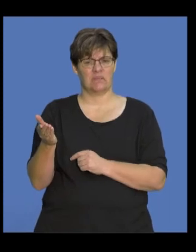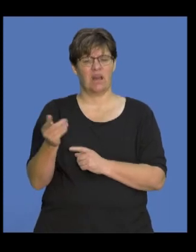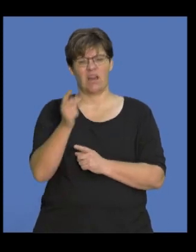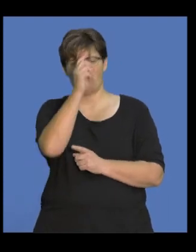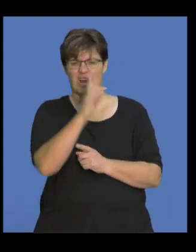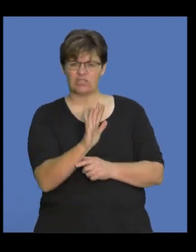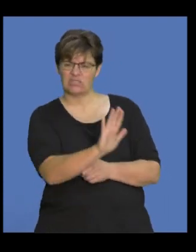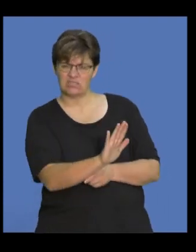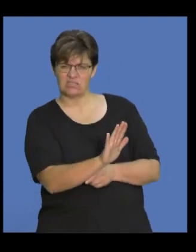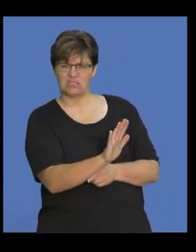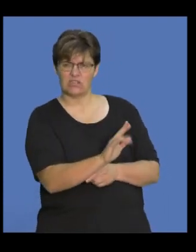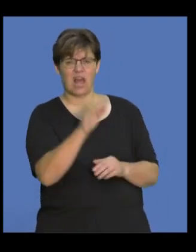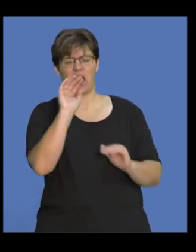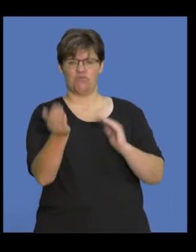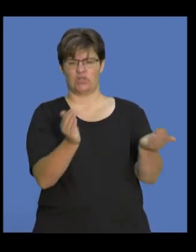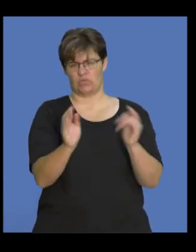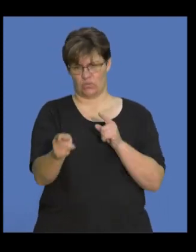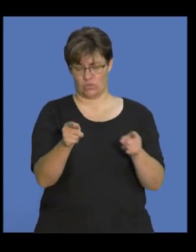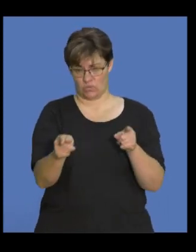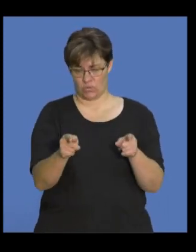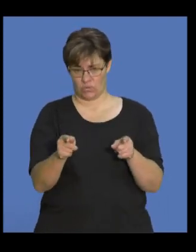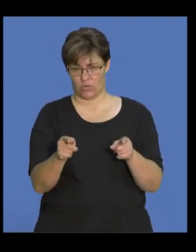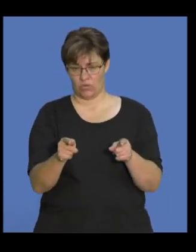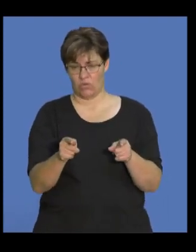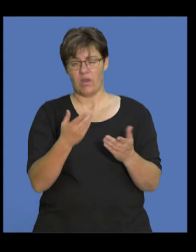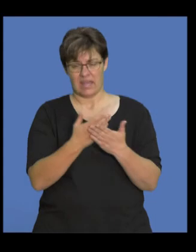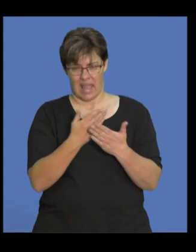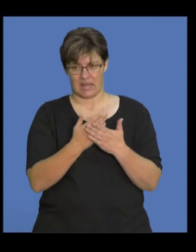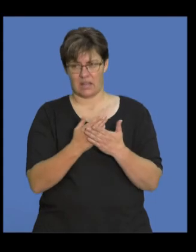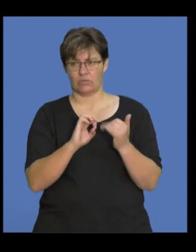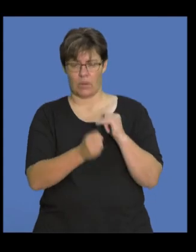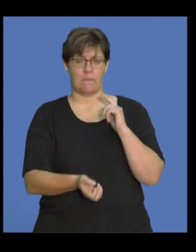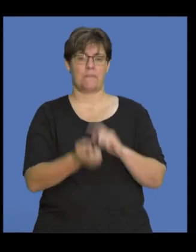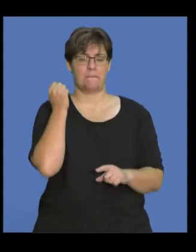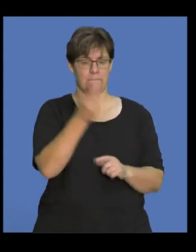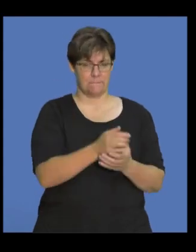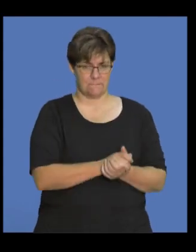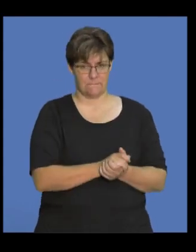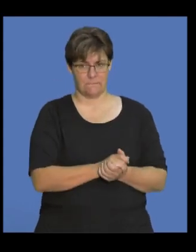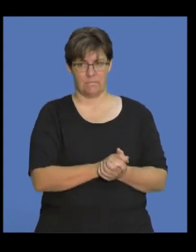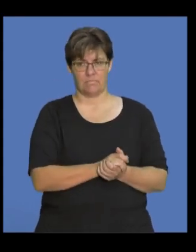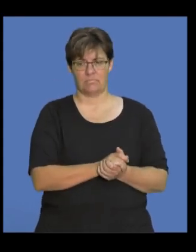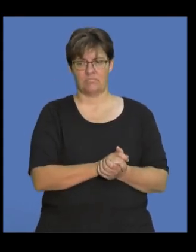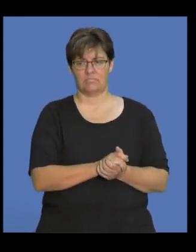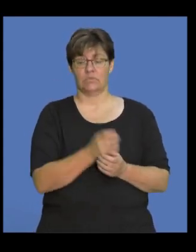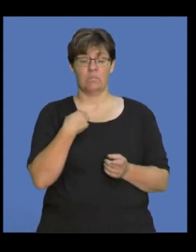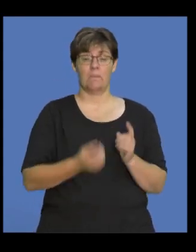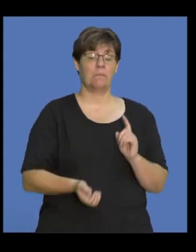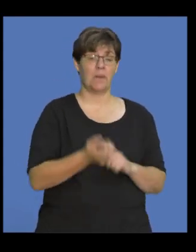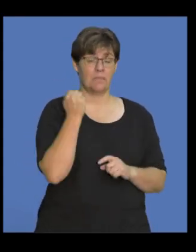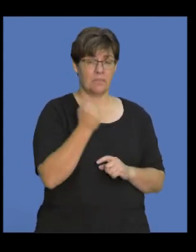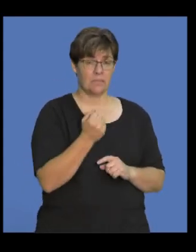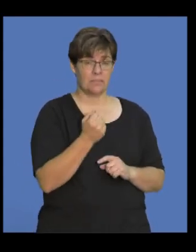fraction type of thing where it's a ratio. That's how you can then try to find it. So it means for me to